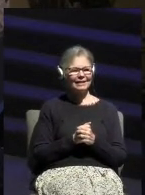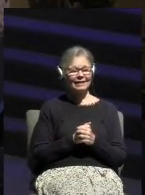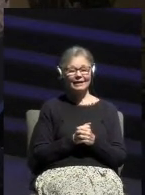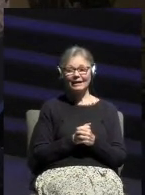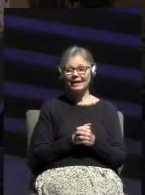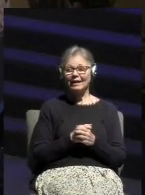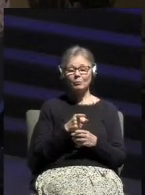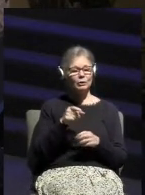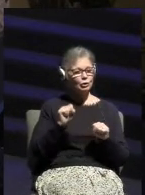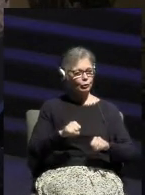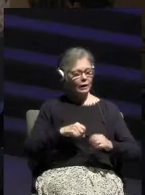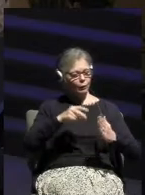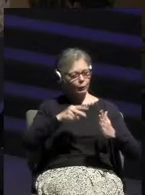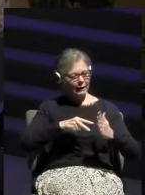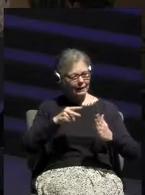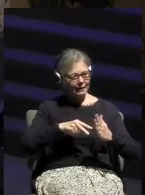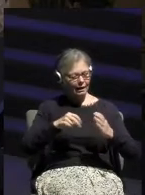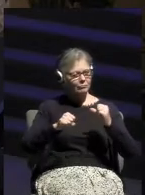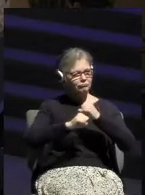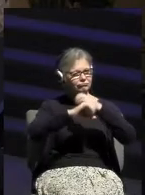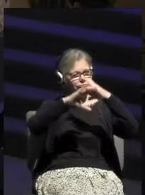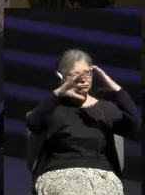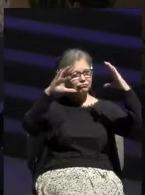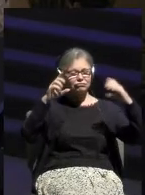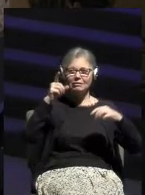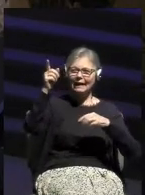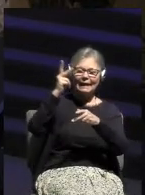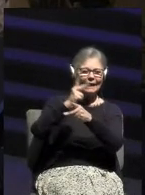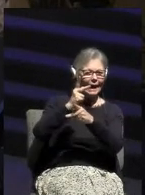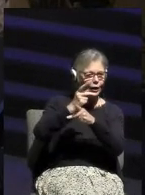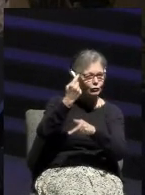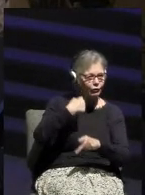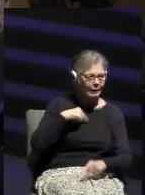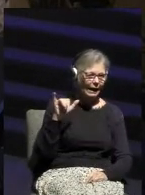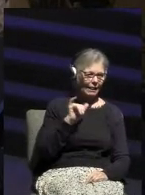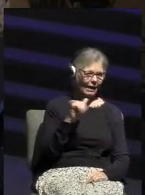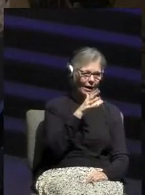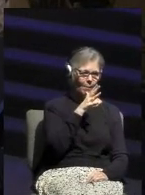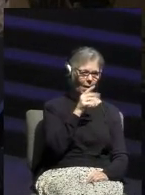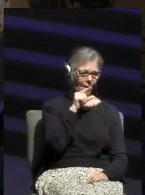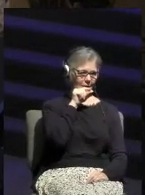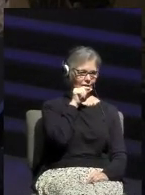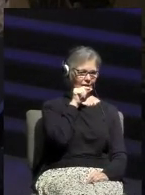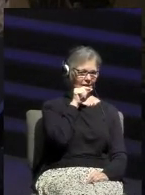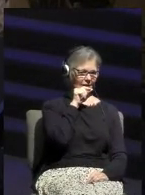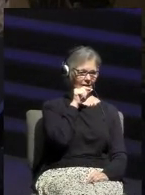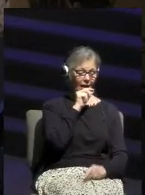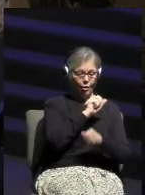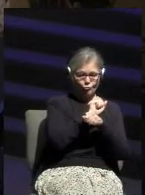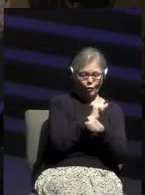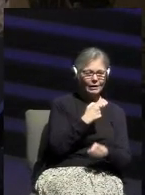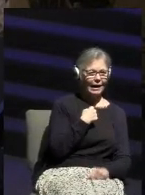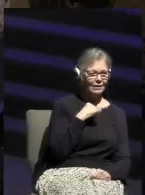and quickly get the image of care and concern, and we get the image of